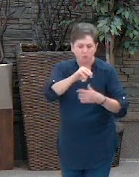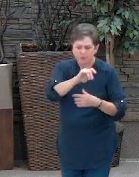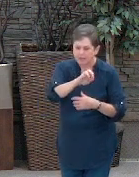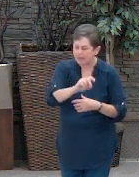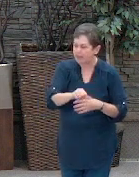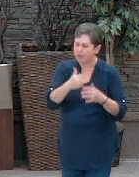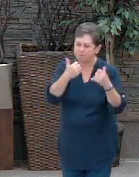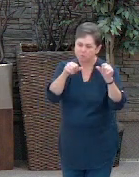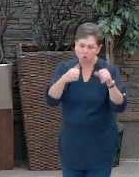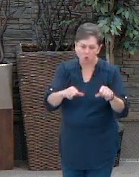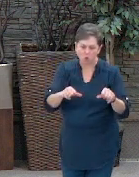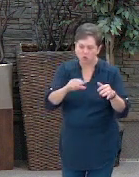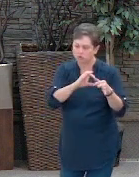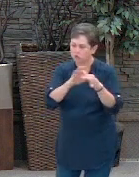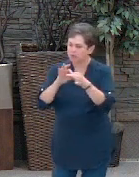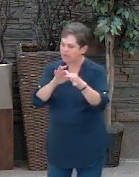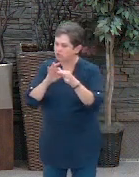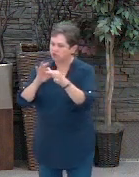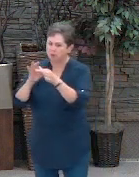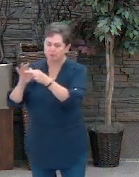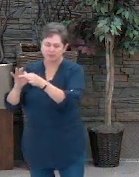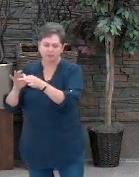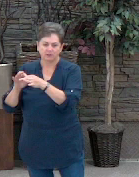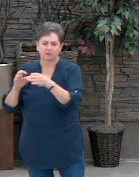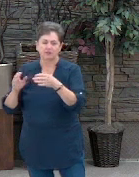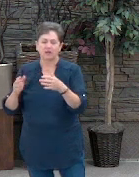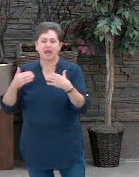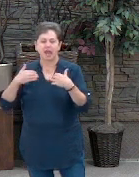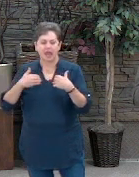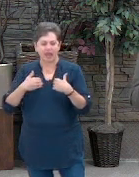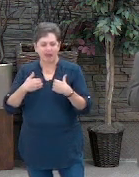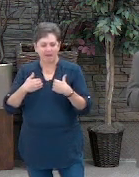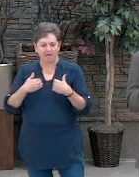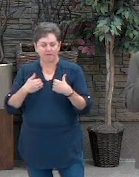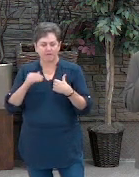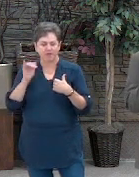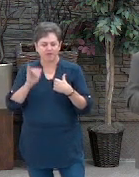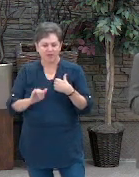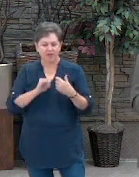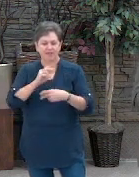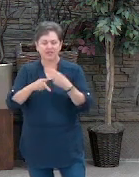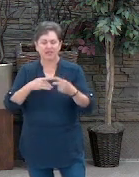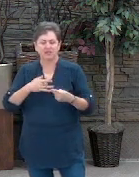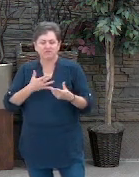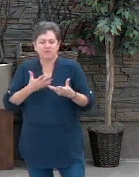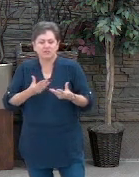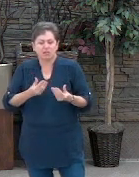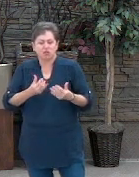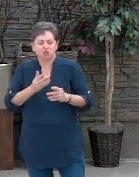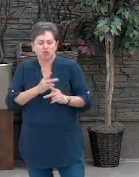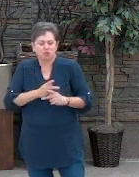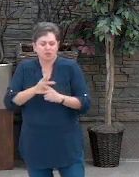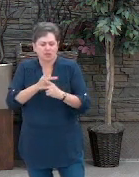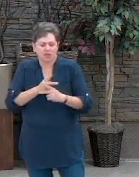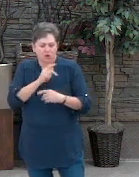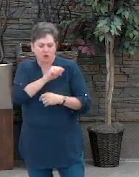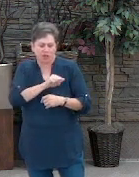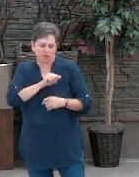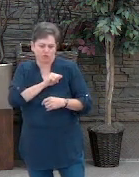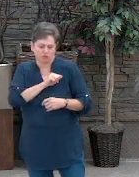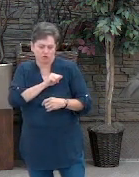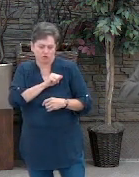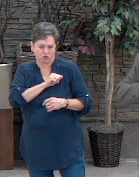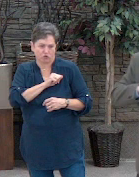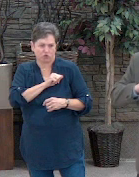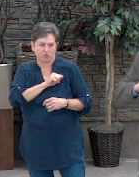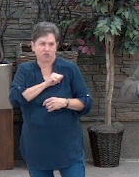posts, relationships. Have that kind of tender care